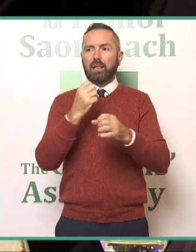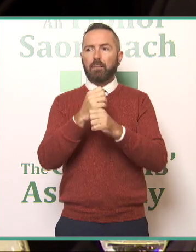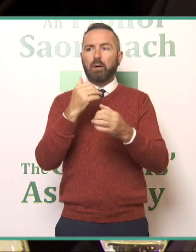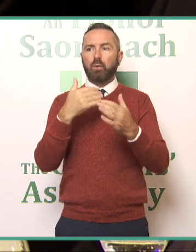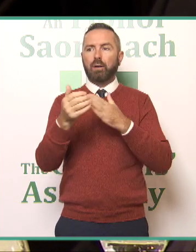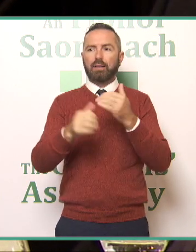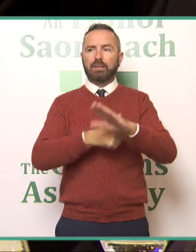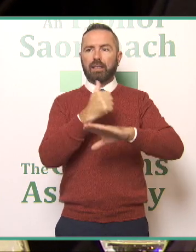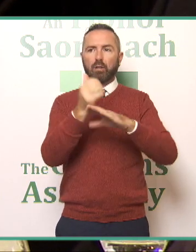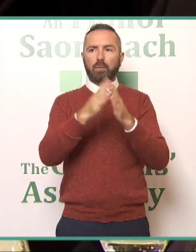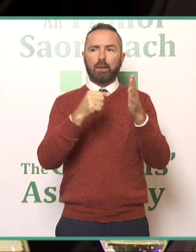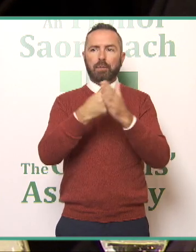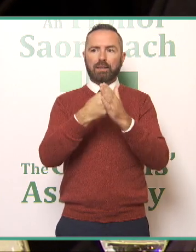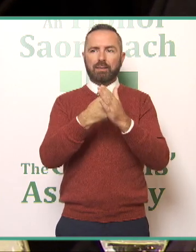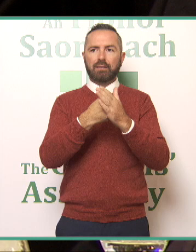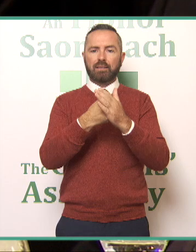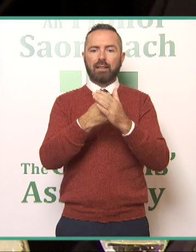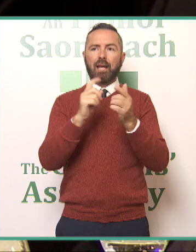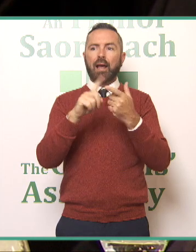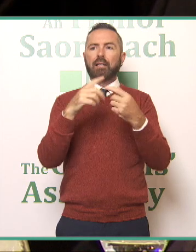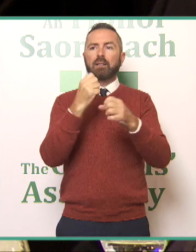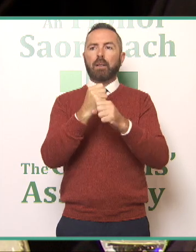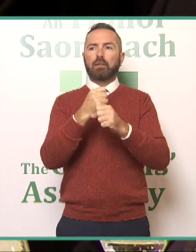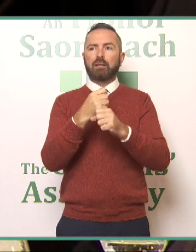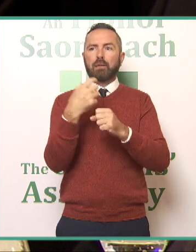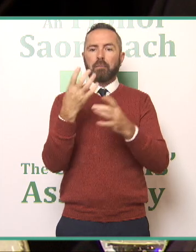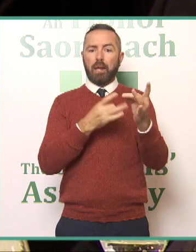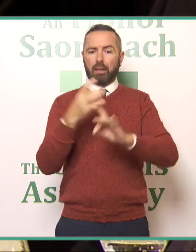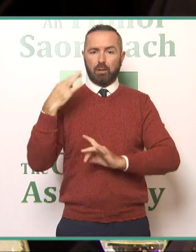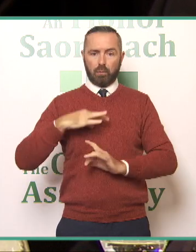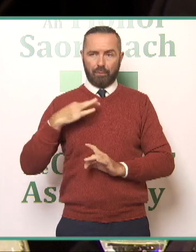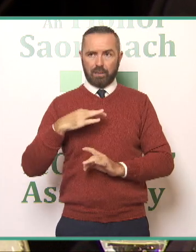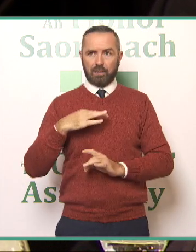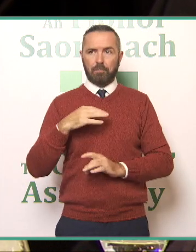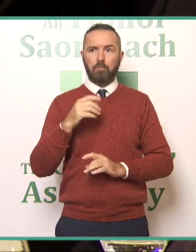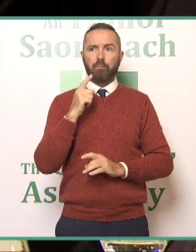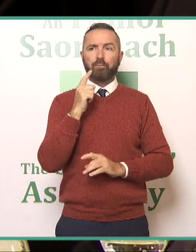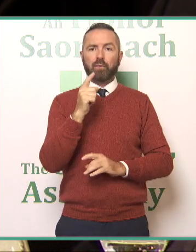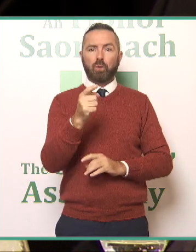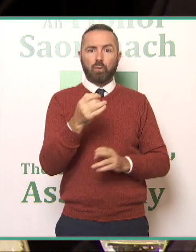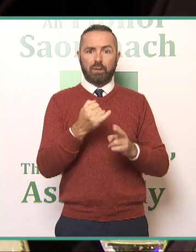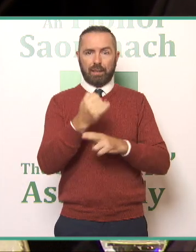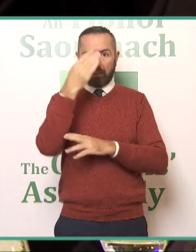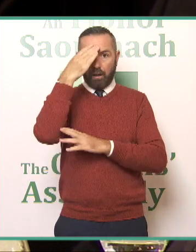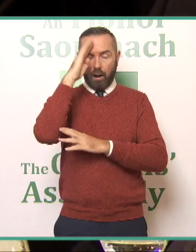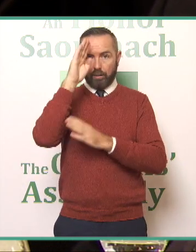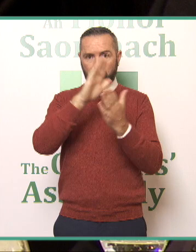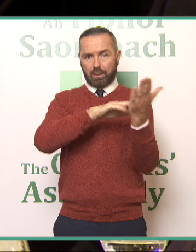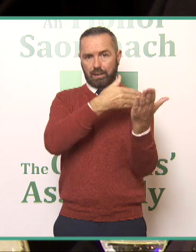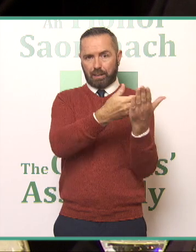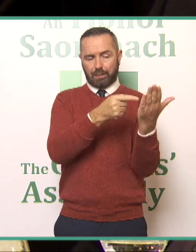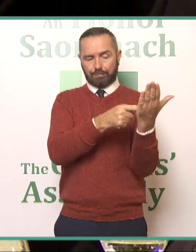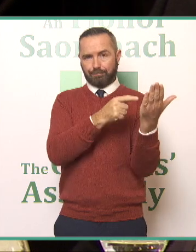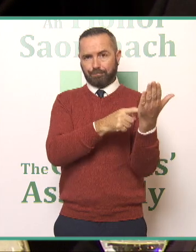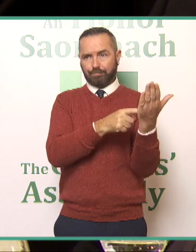it's on a commercial basis, it's about being a profitable operation. Those are within Irish legislation, and it